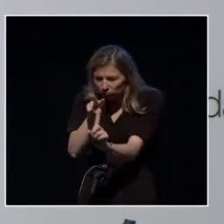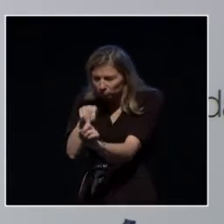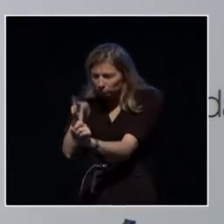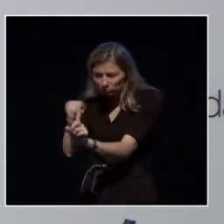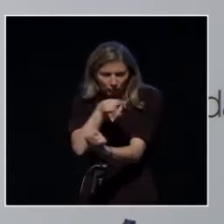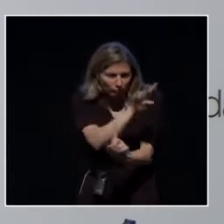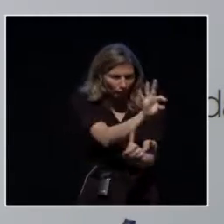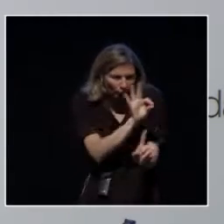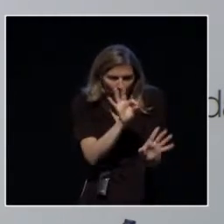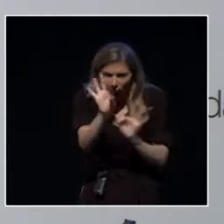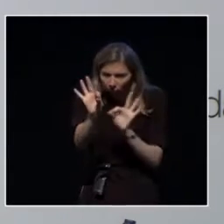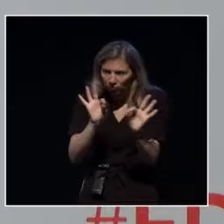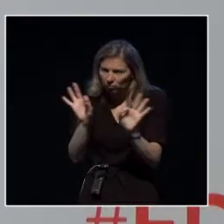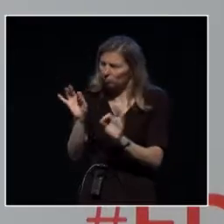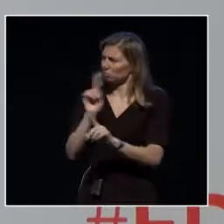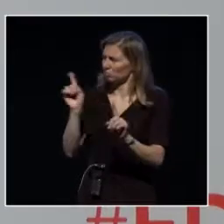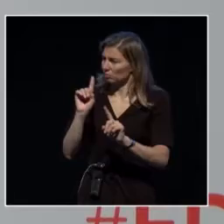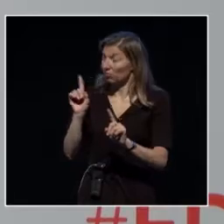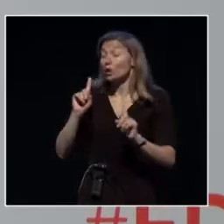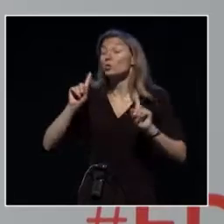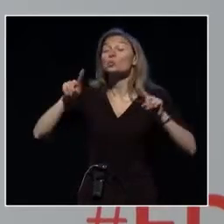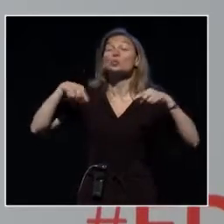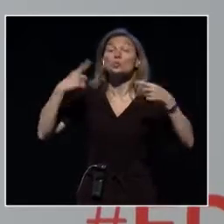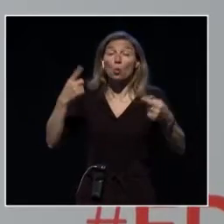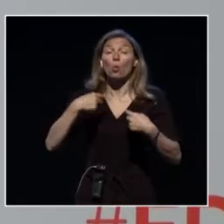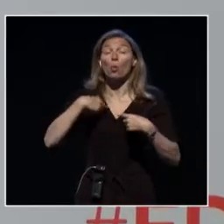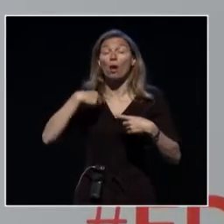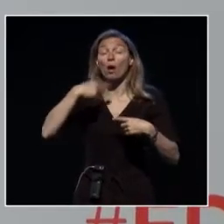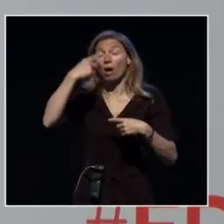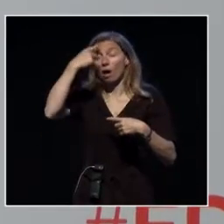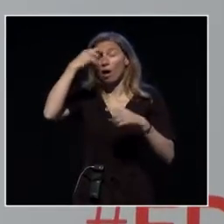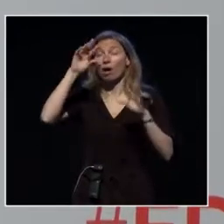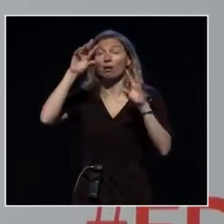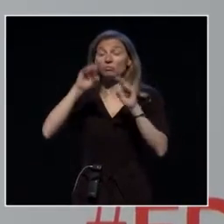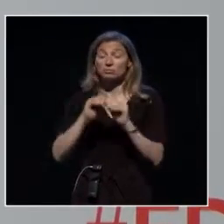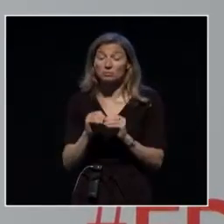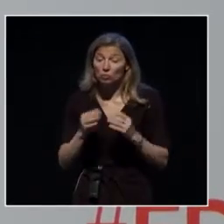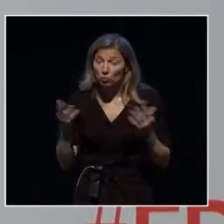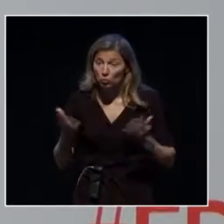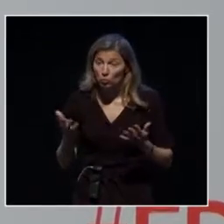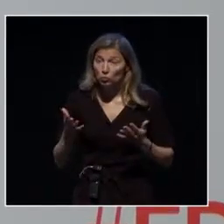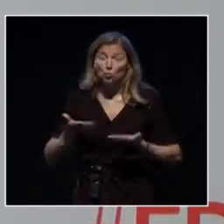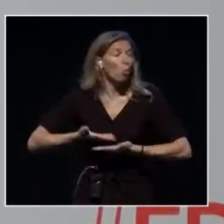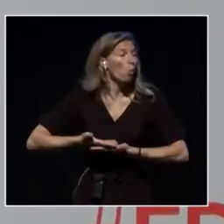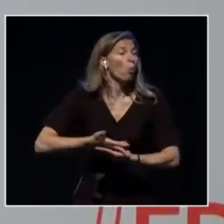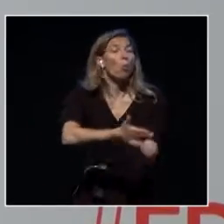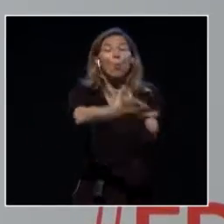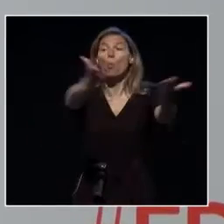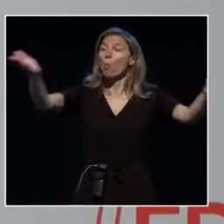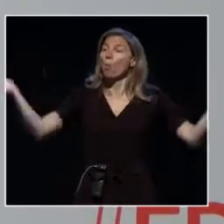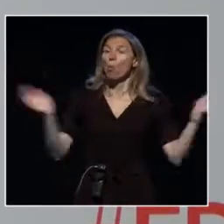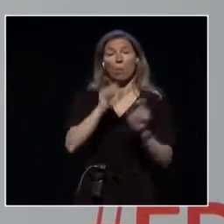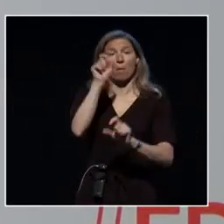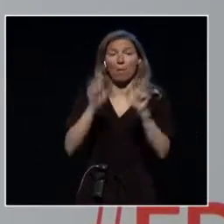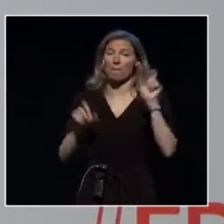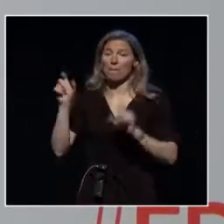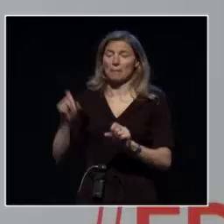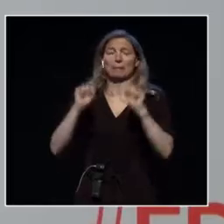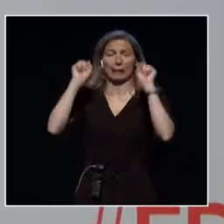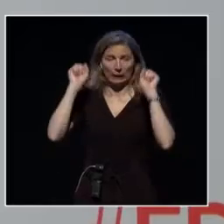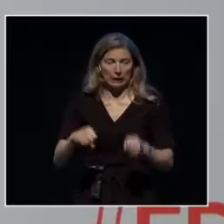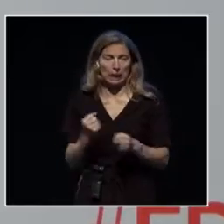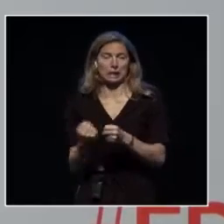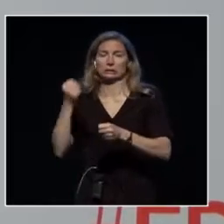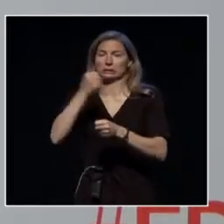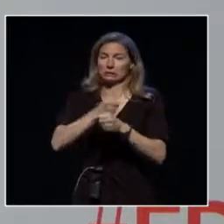came to a conclusion myself, in my own way. I said, all human beings are entrepreneurs, no exception. Simply, system